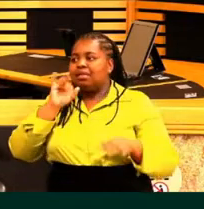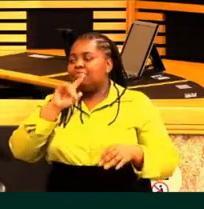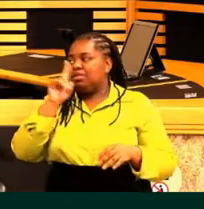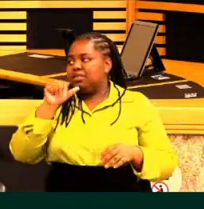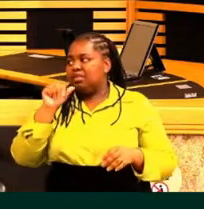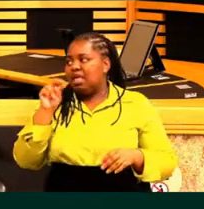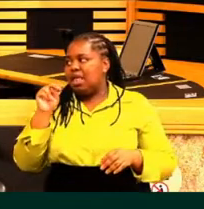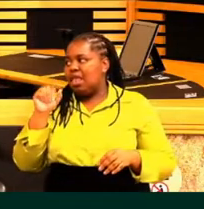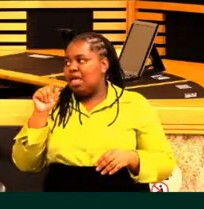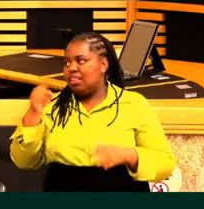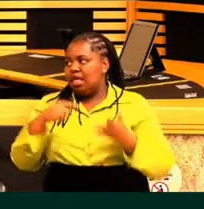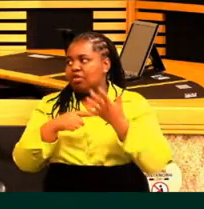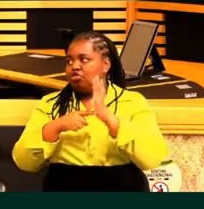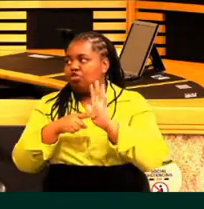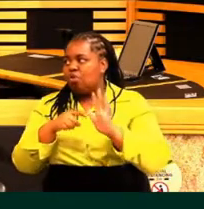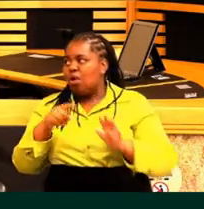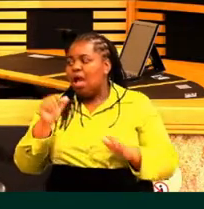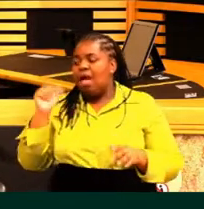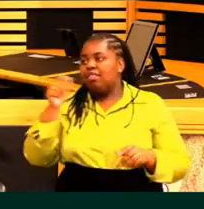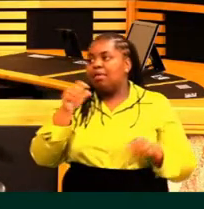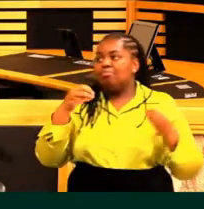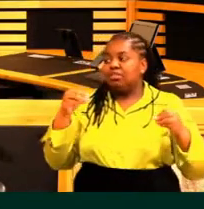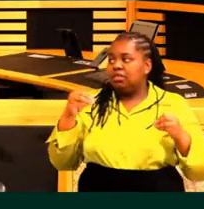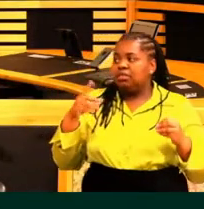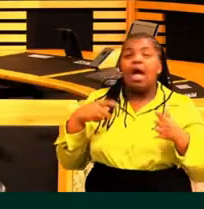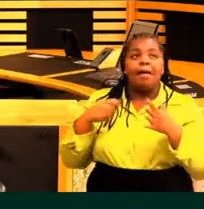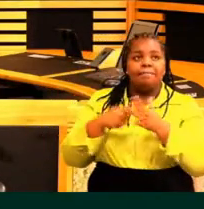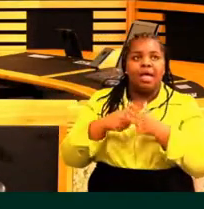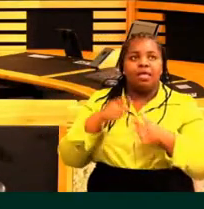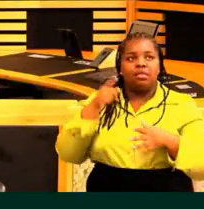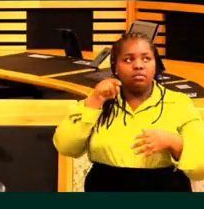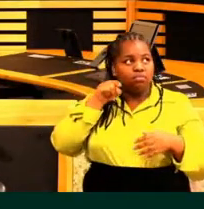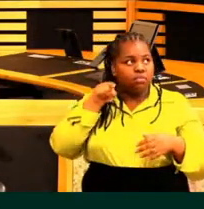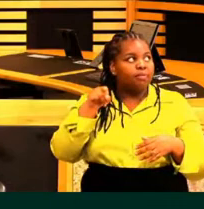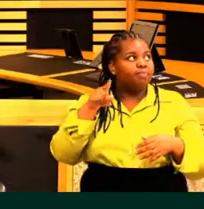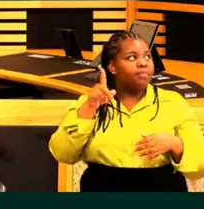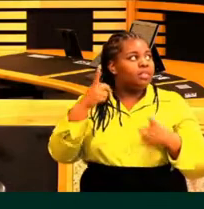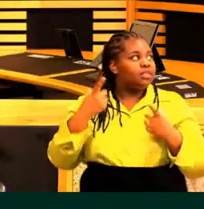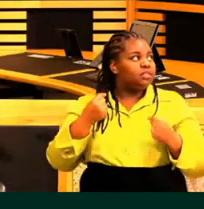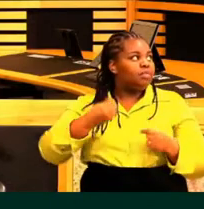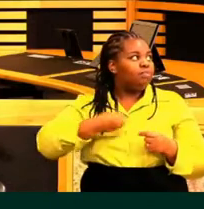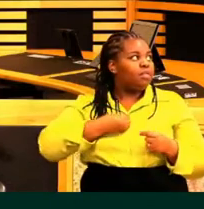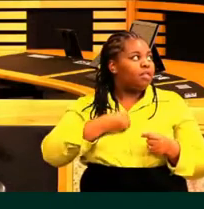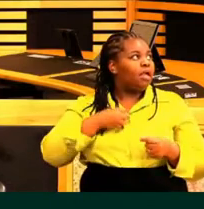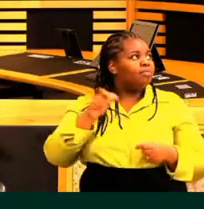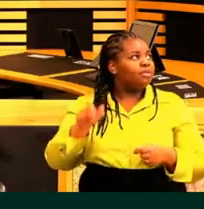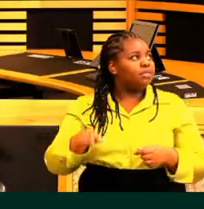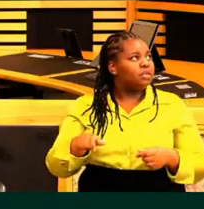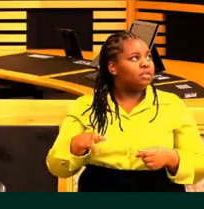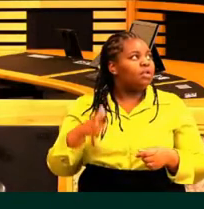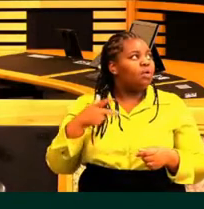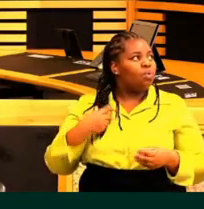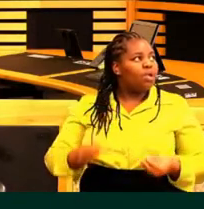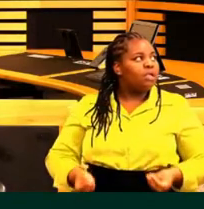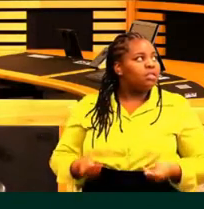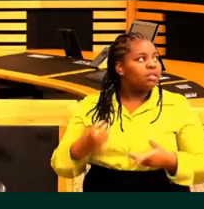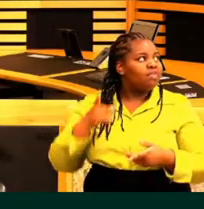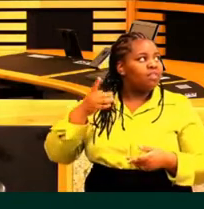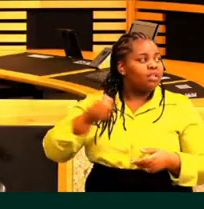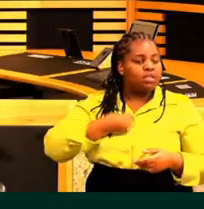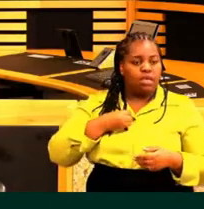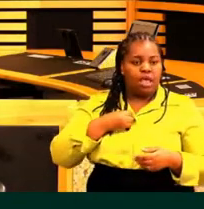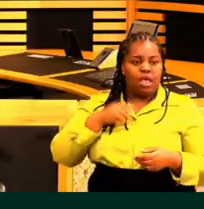that are showcasing other things other businesses are buying spaces that is done by a young person we gave that young person